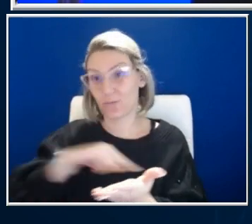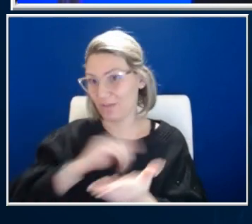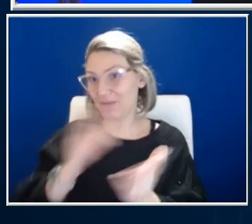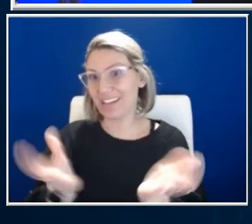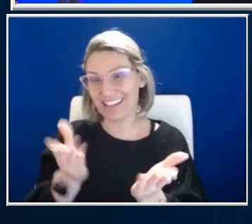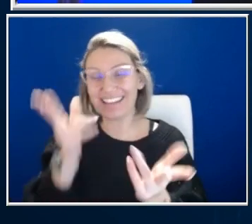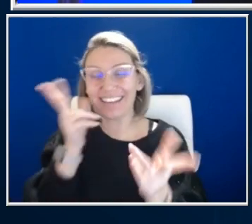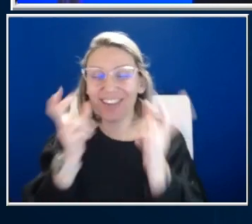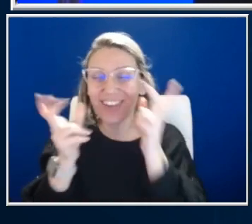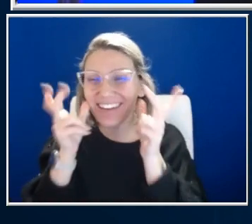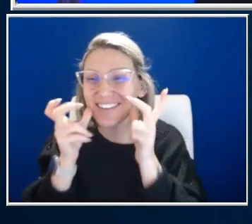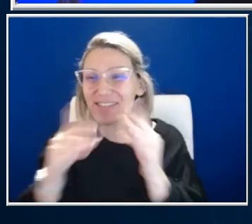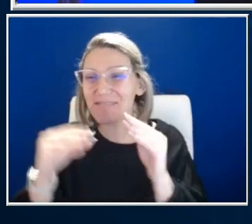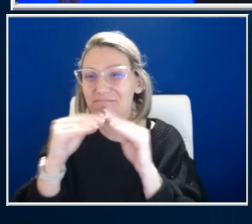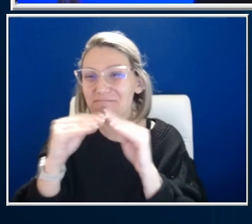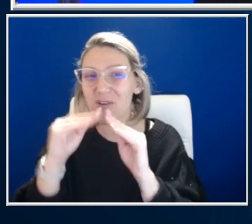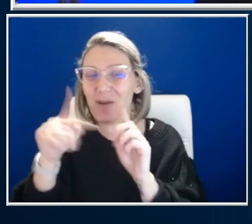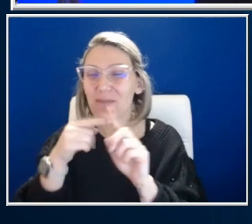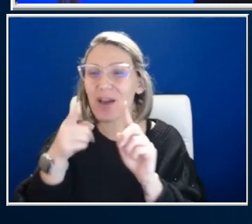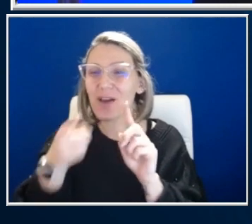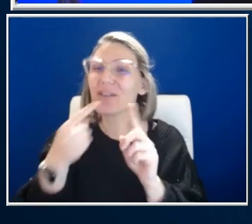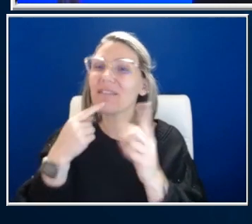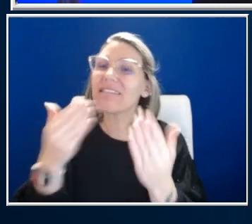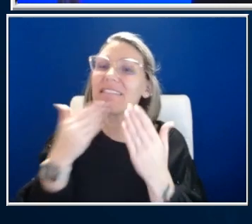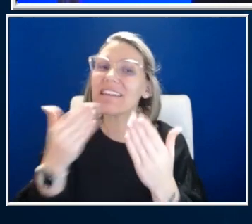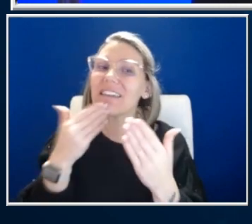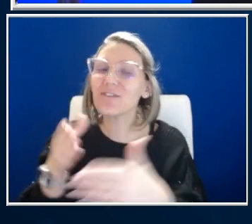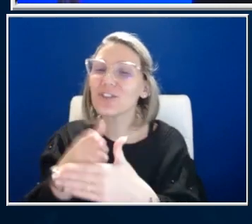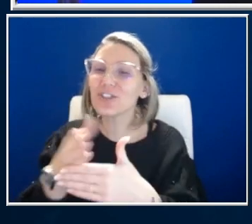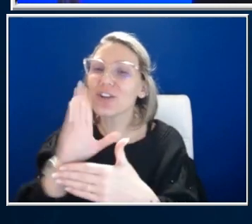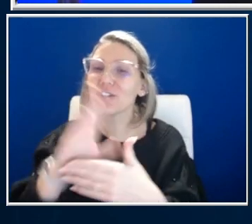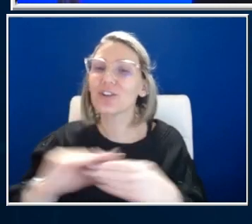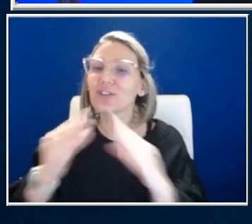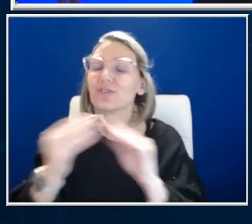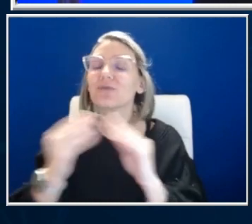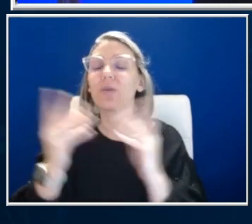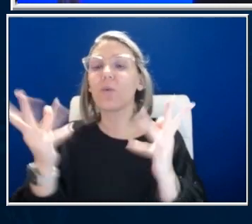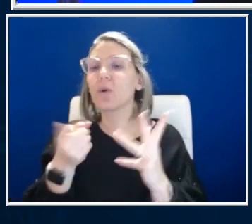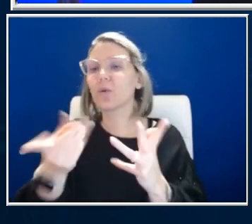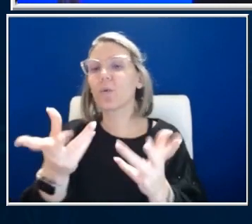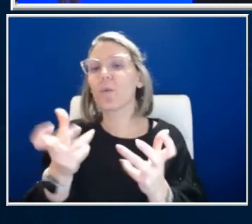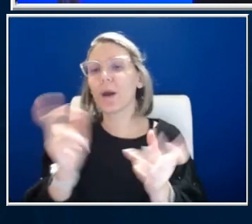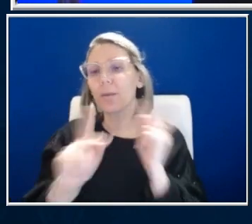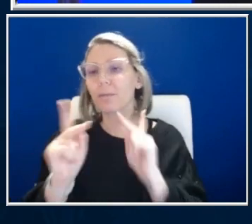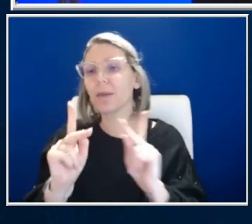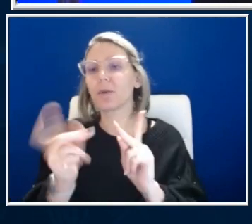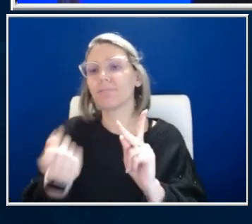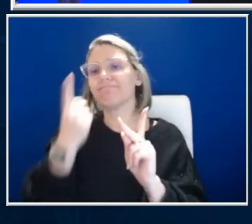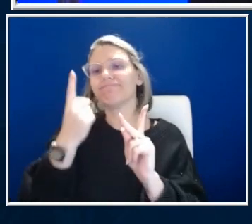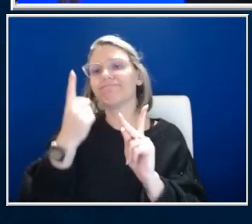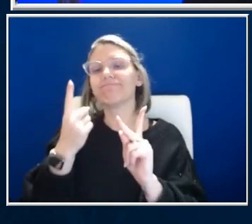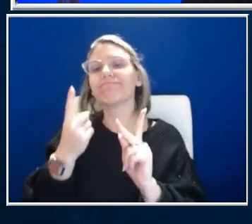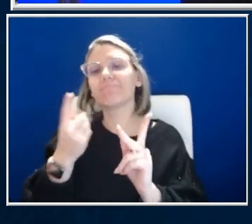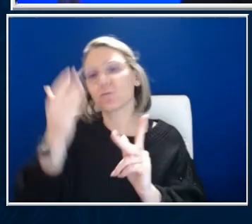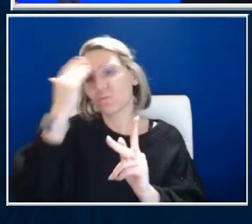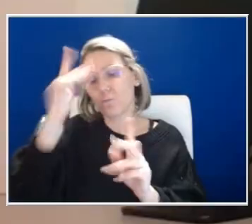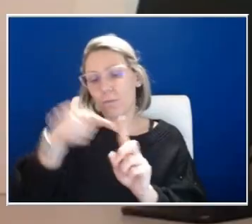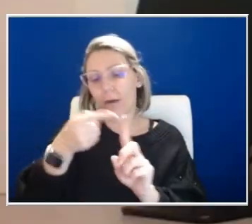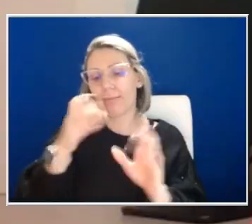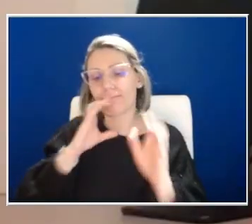we really appreciate that. Thank you for sharing your story. What do you want people to take away from our conversation with you today?